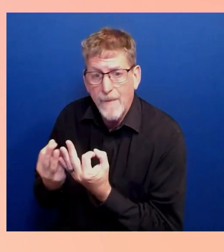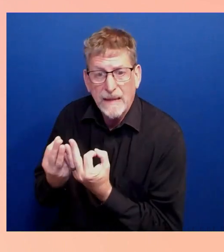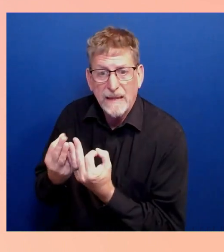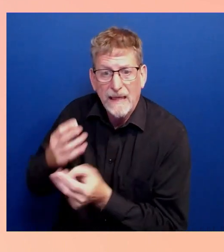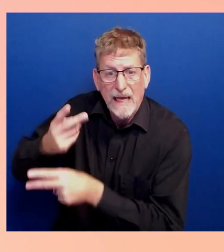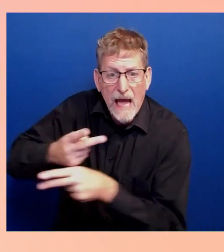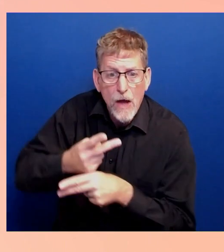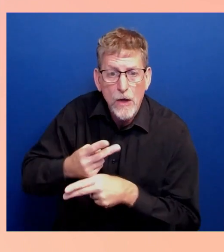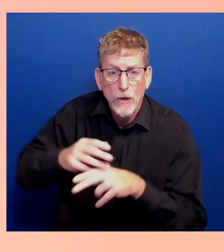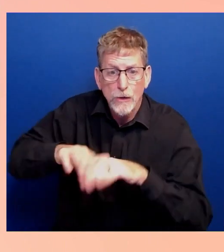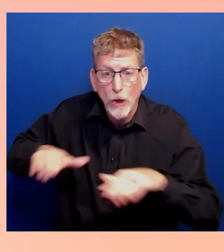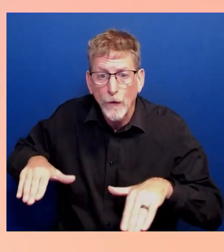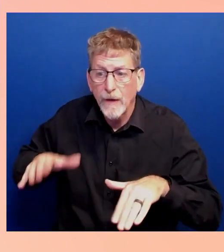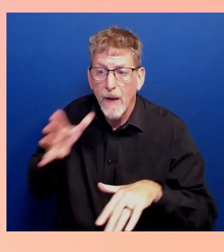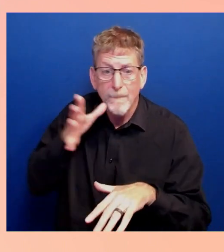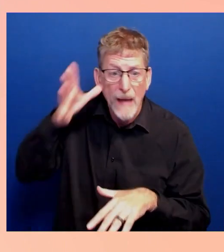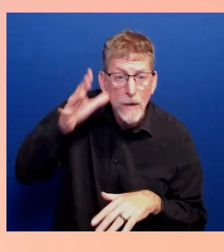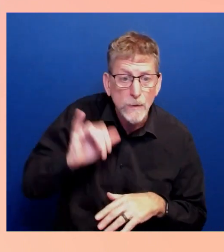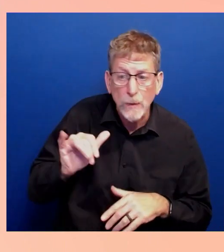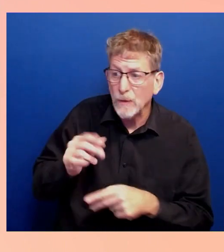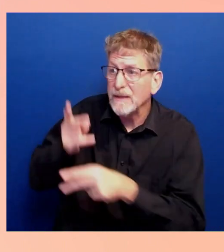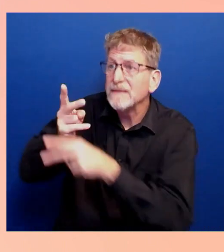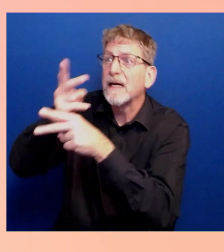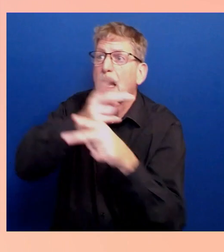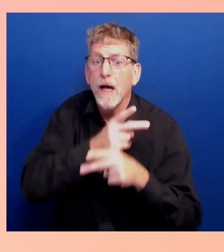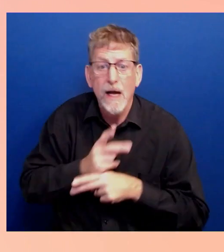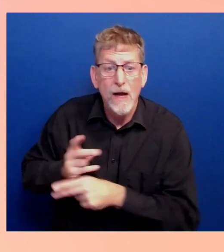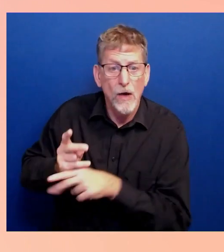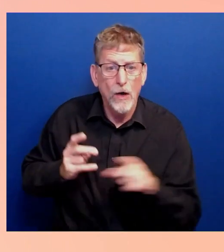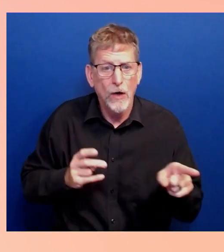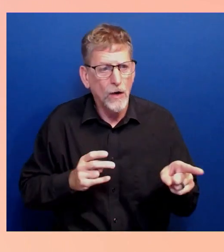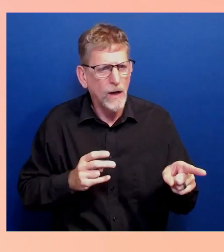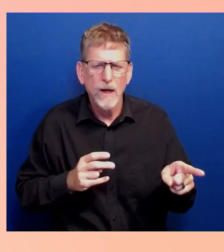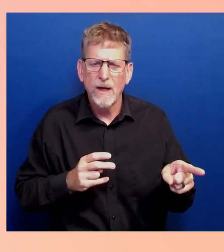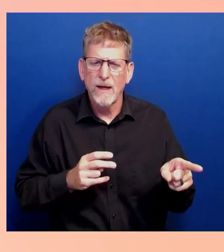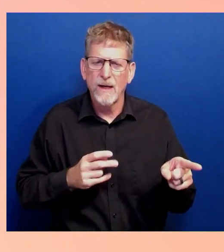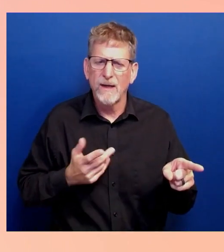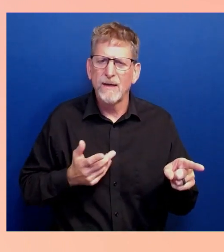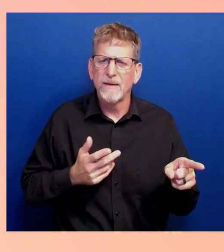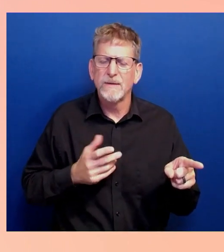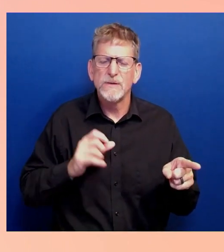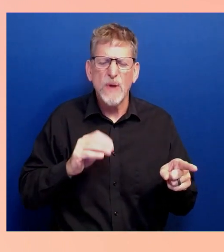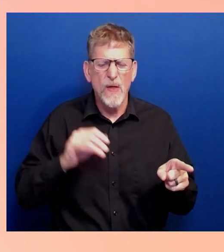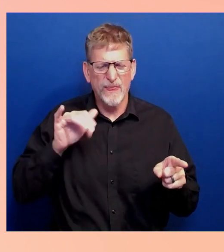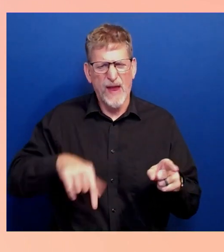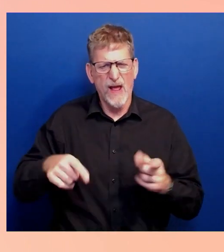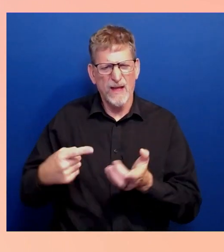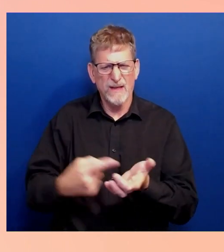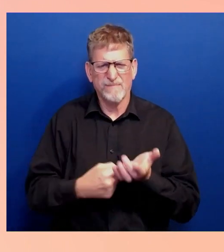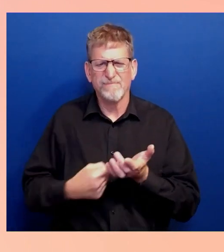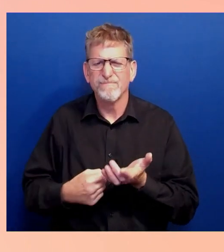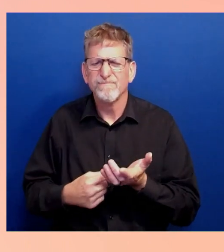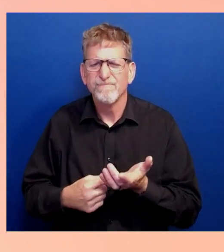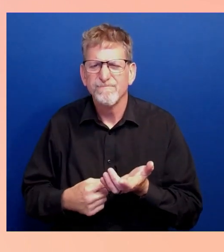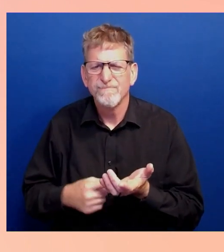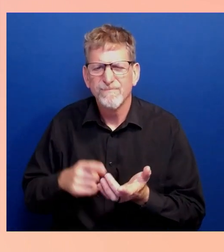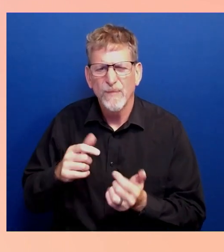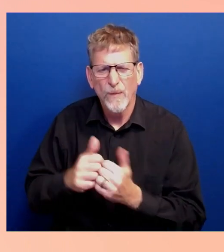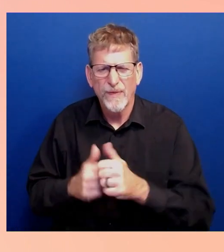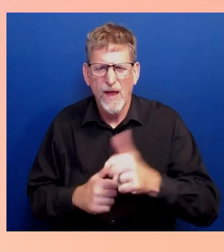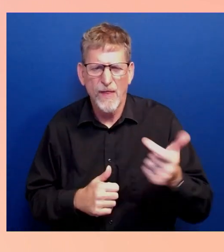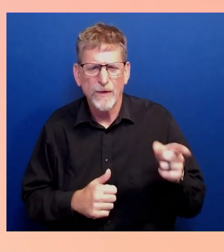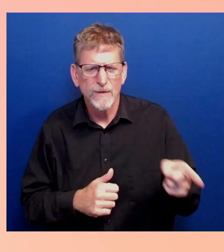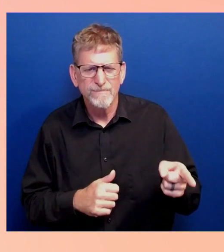too. And I was in a conversation where they asked, how can we make sure that people with disabilities know